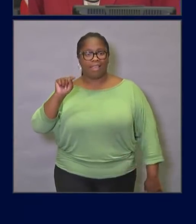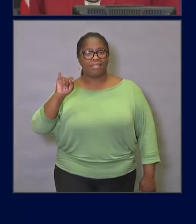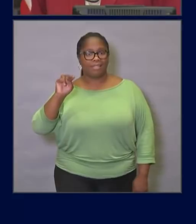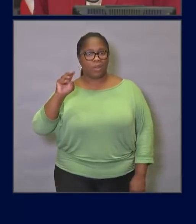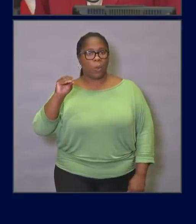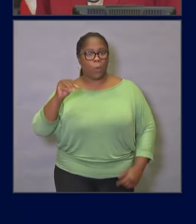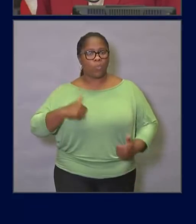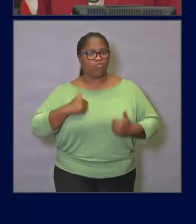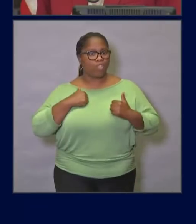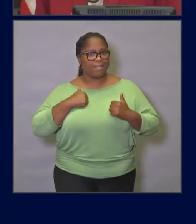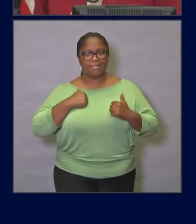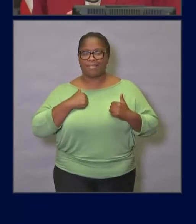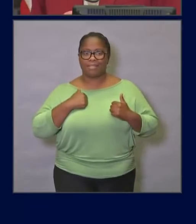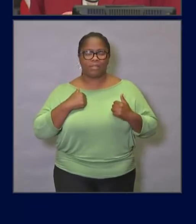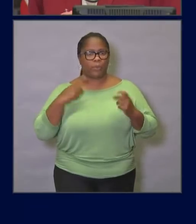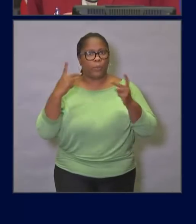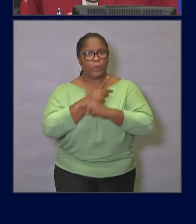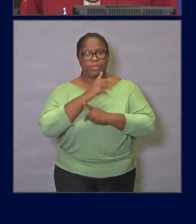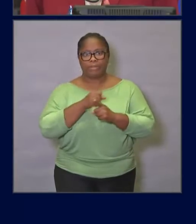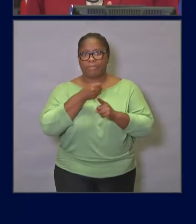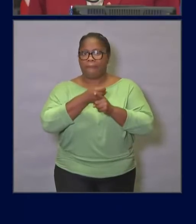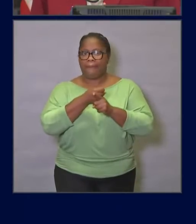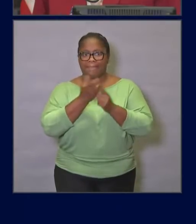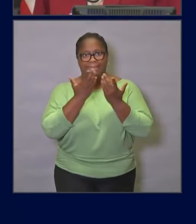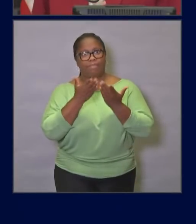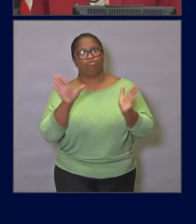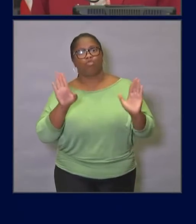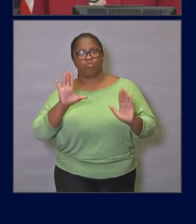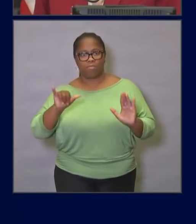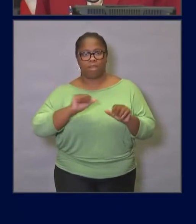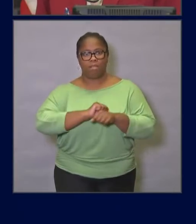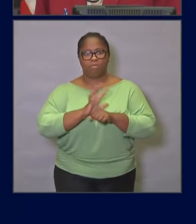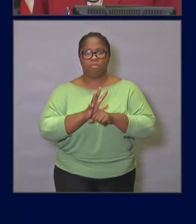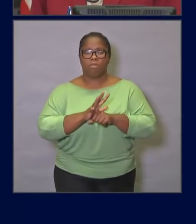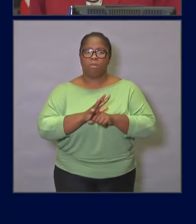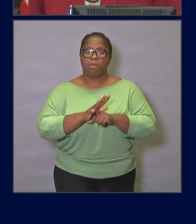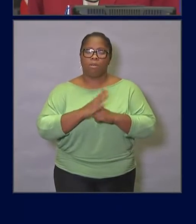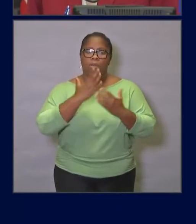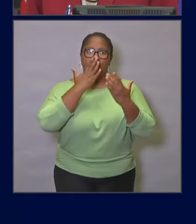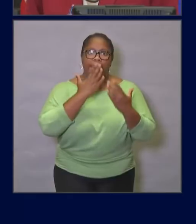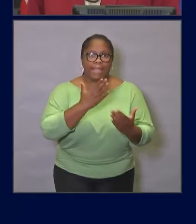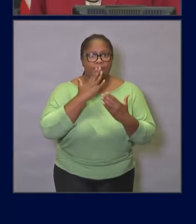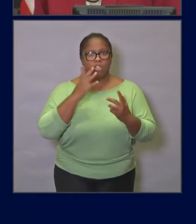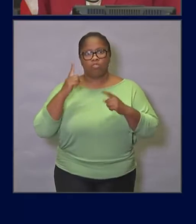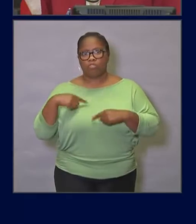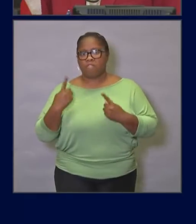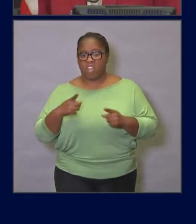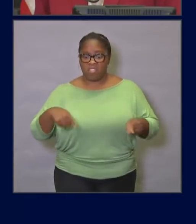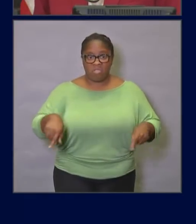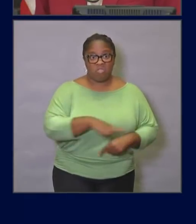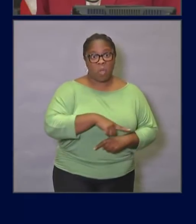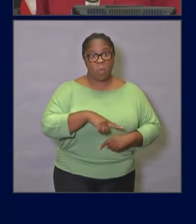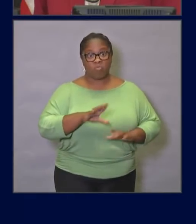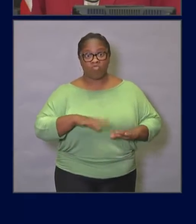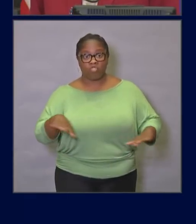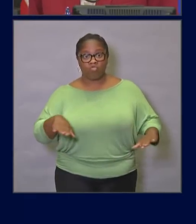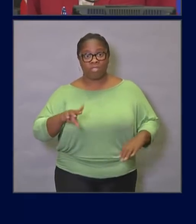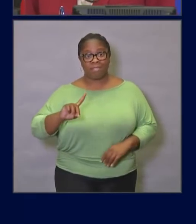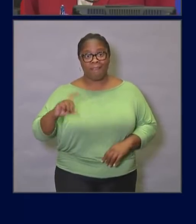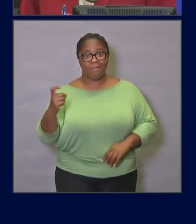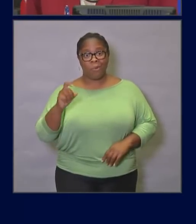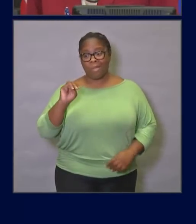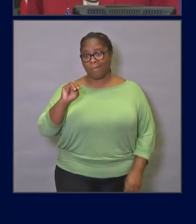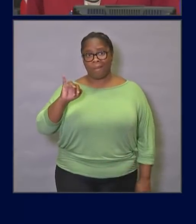disproportionately affected by the virus. And I'm really thankful that none of the children that have been diagnosed with MIS-C have lost their